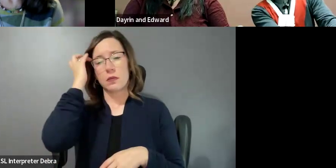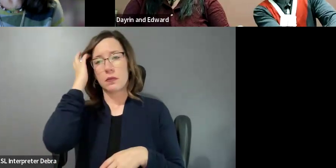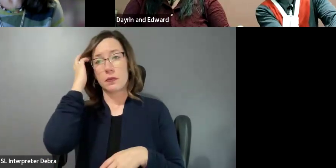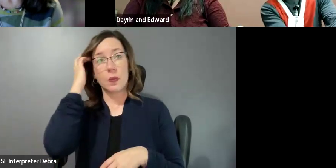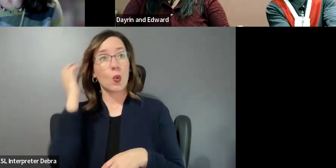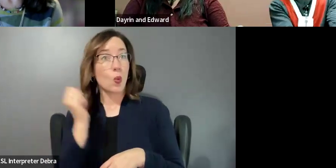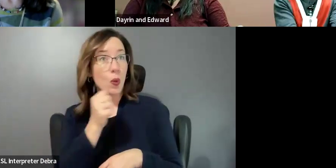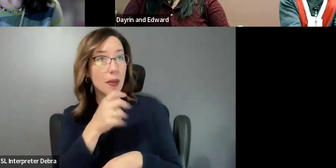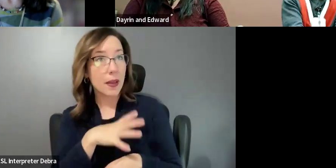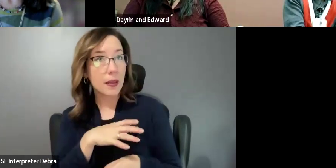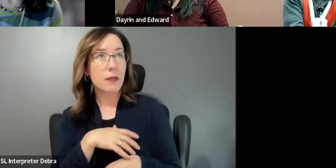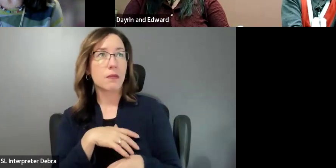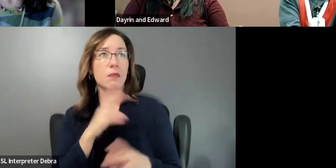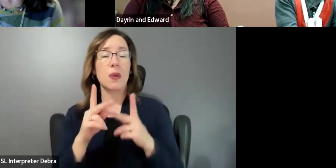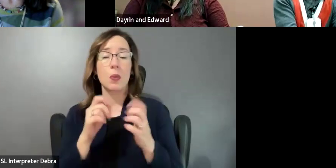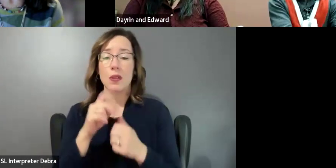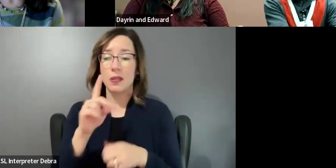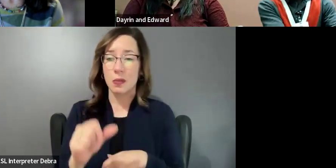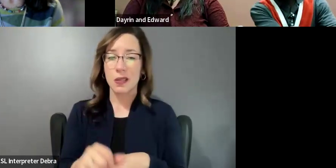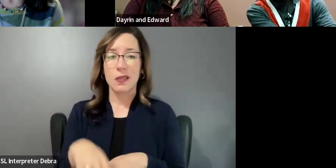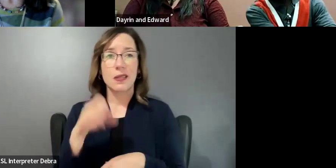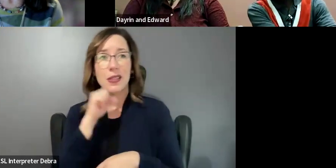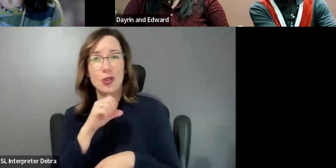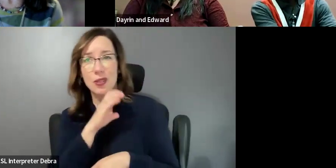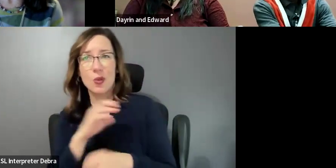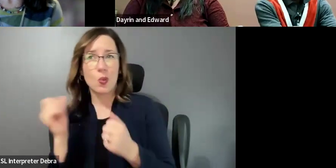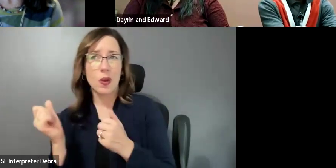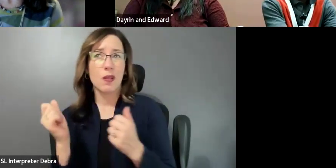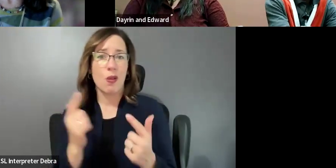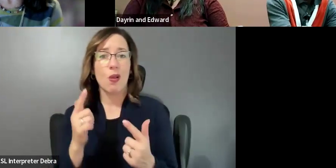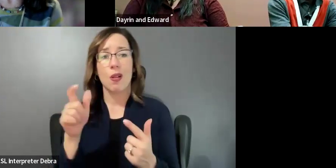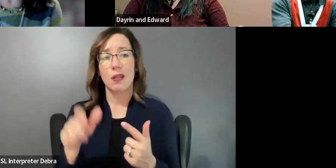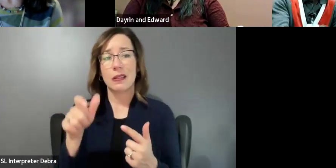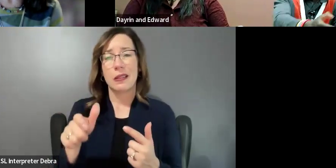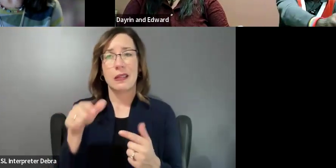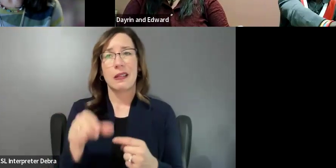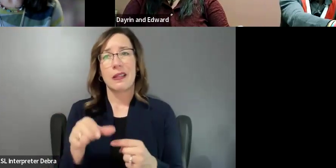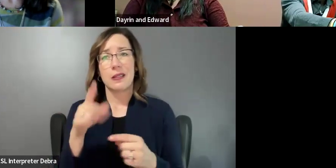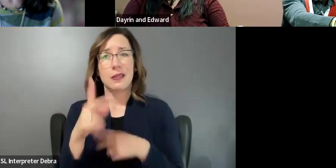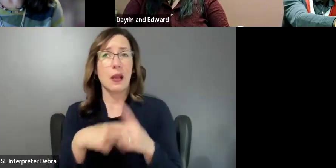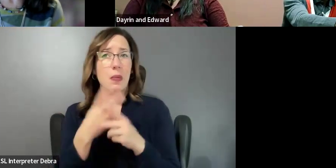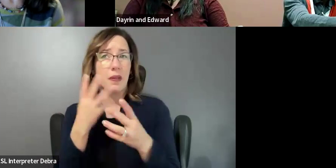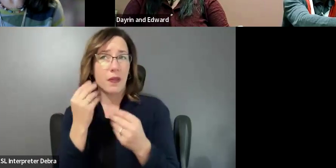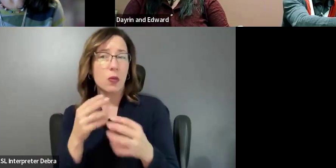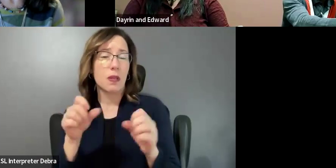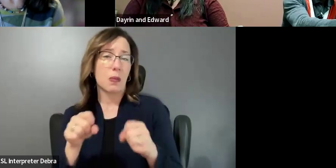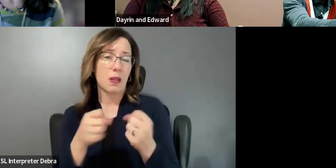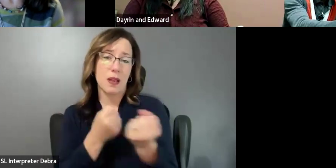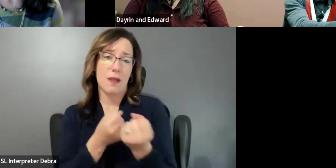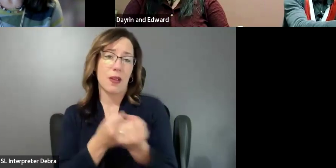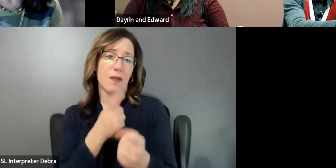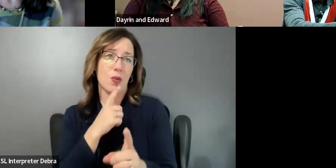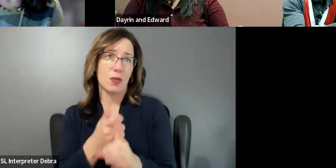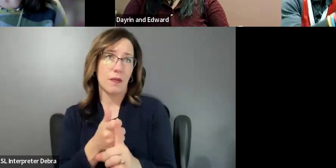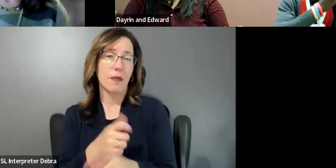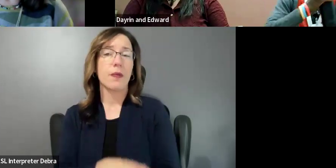women, people with disabilities, senior citizens, we all need this kind of information and the ability to advocate for ourselves.